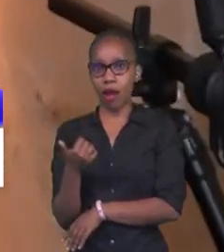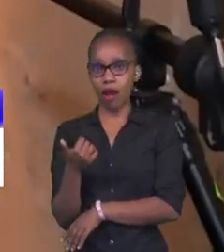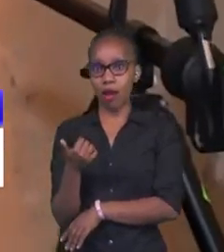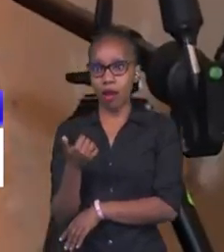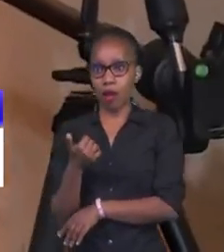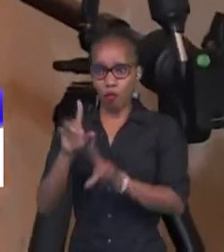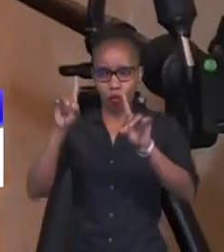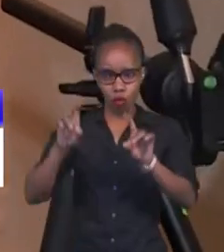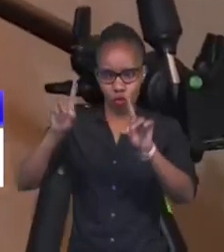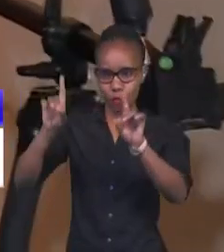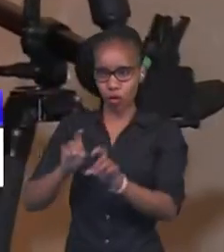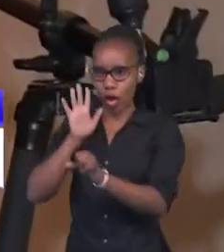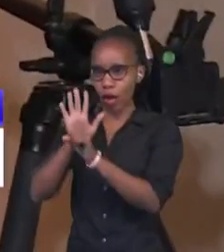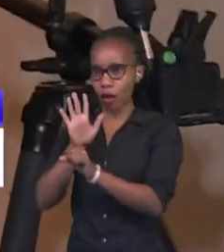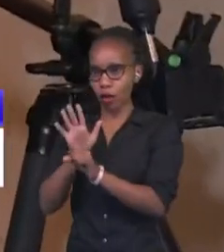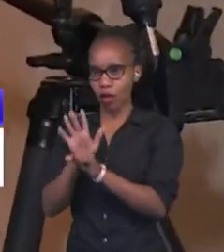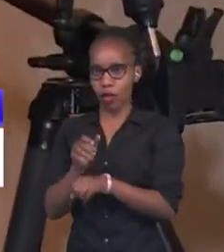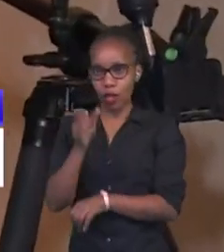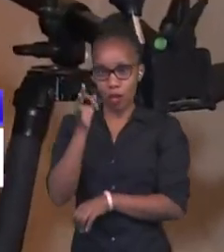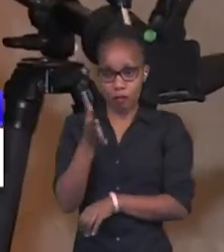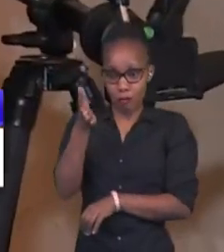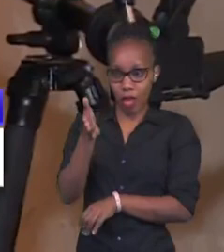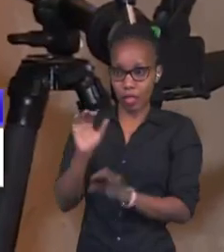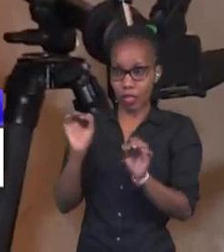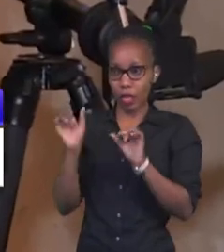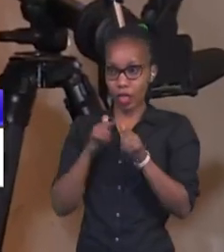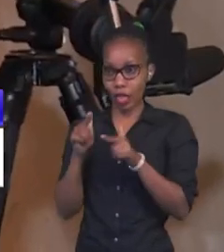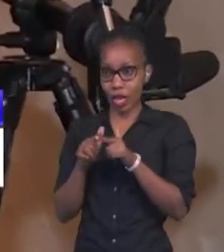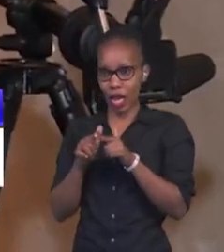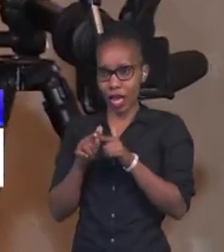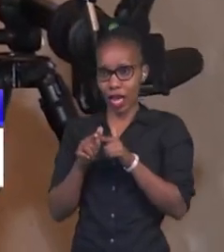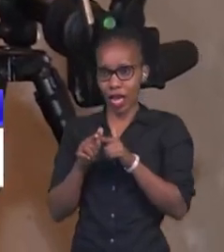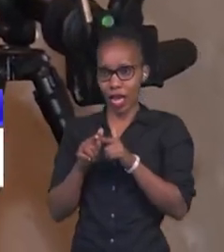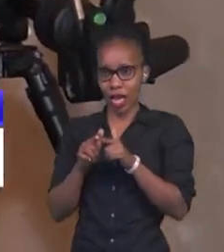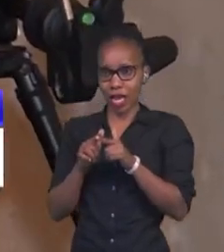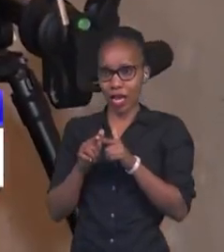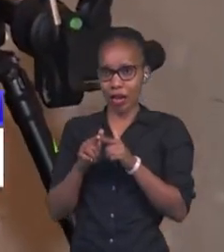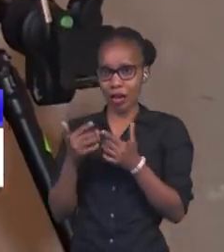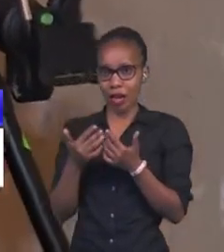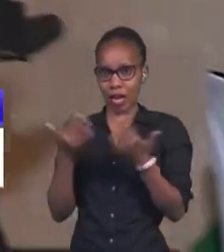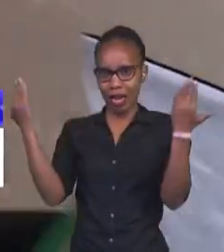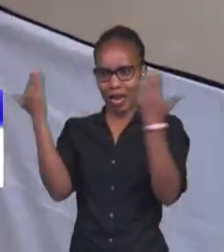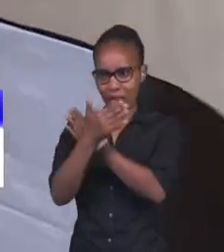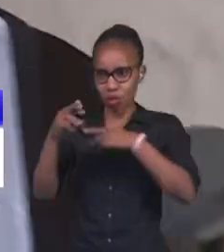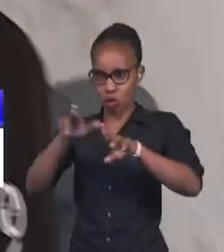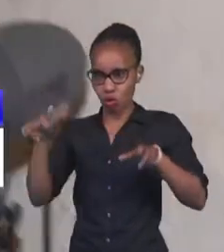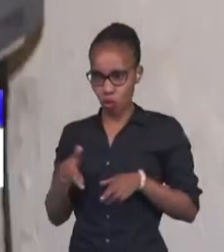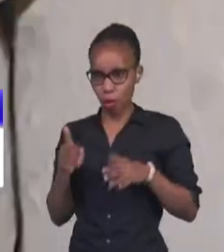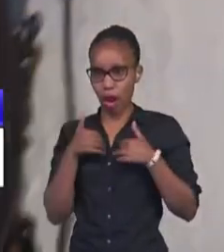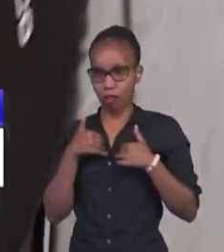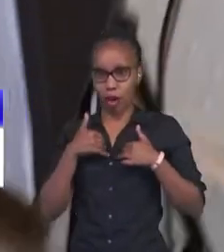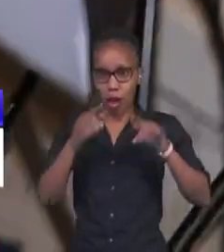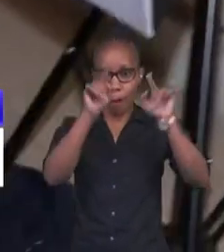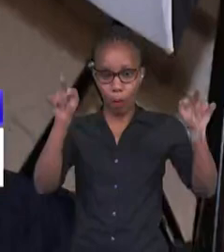lot of photos. So if you guys are not here, it's a full dark room. That's why you can see curtains. We use our light boxes. We